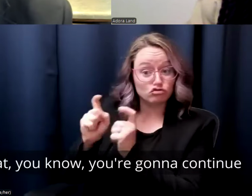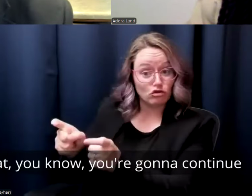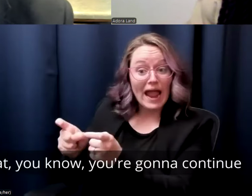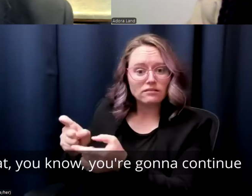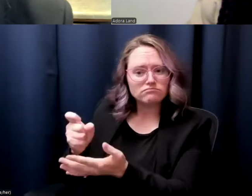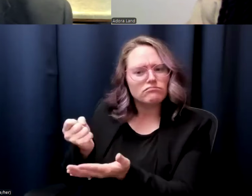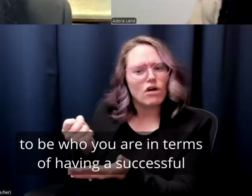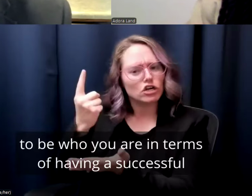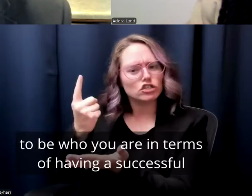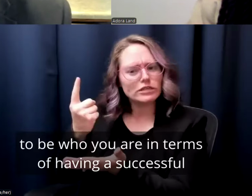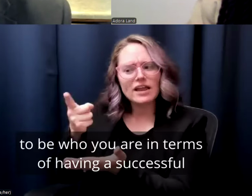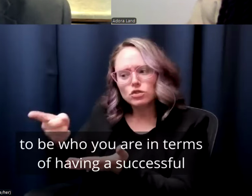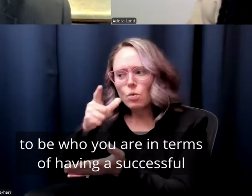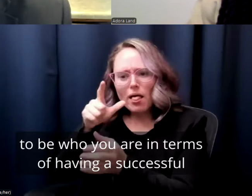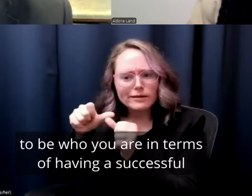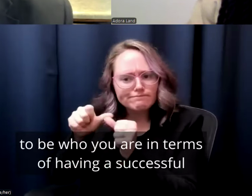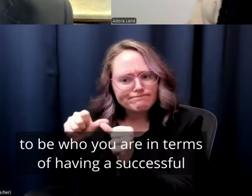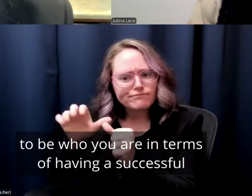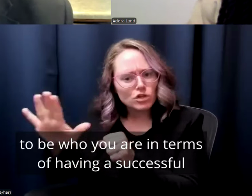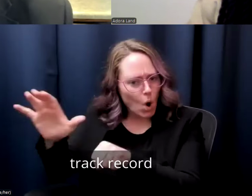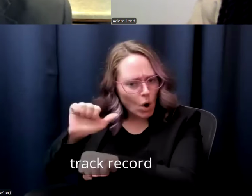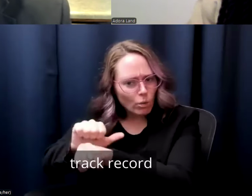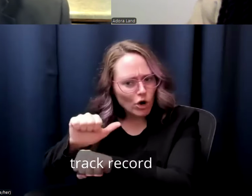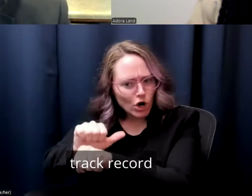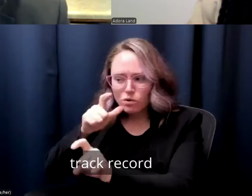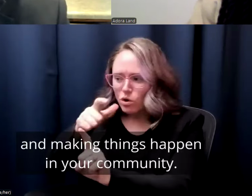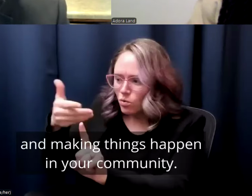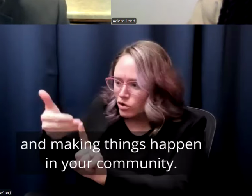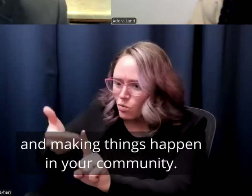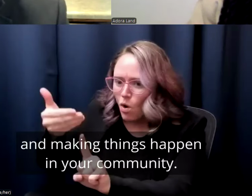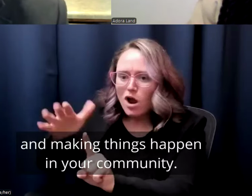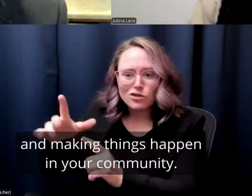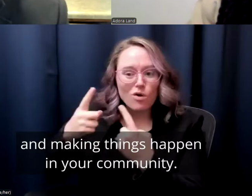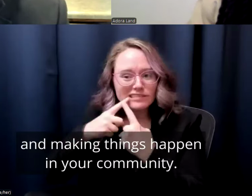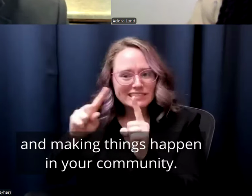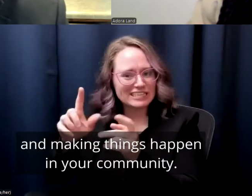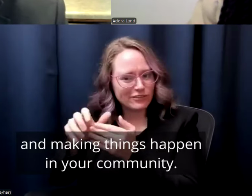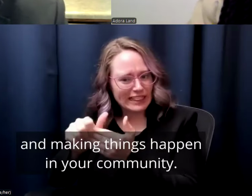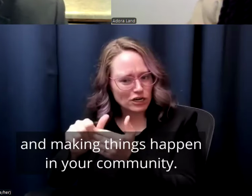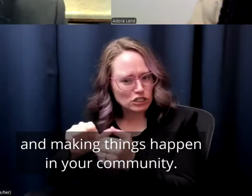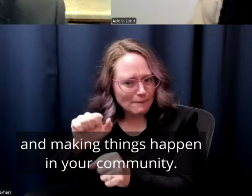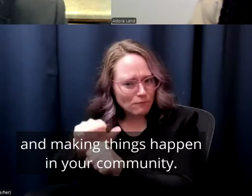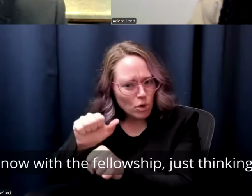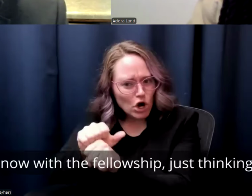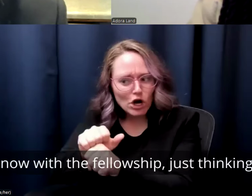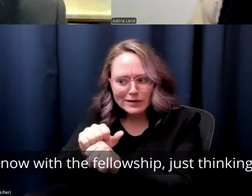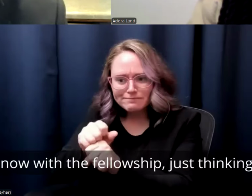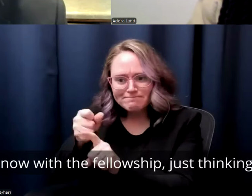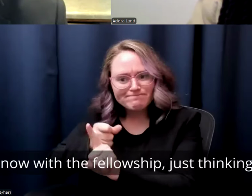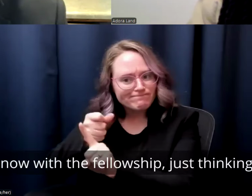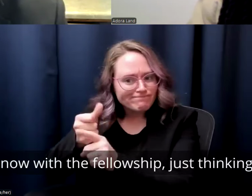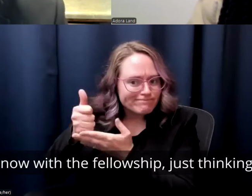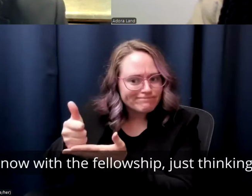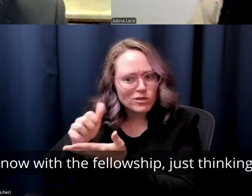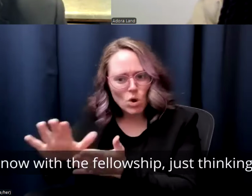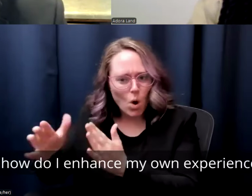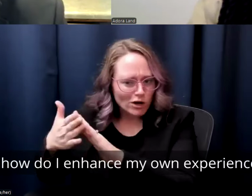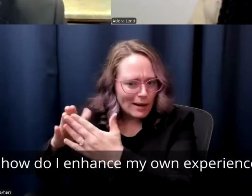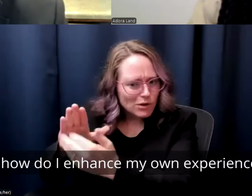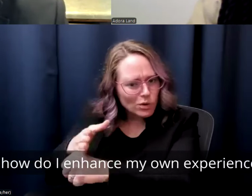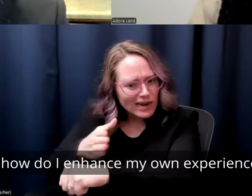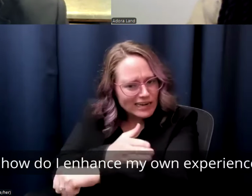continue to be who you are in terms of having a successful track record and making things happen in your community. And now with the fellowship, just